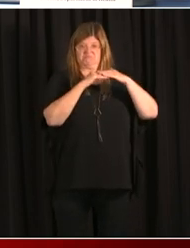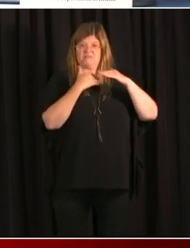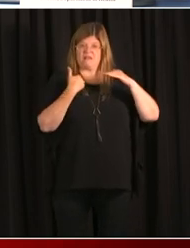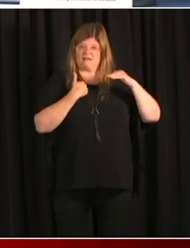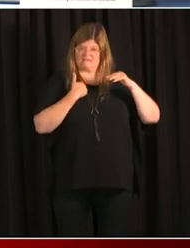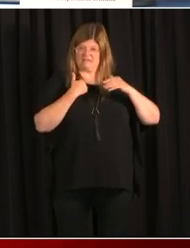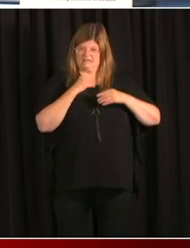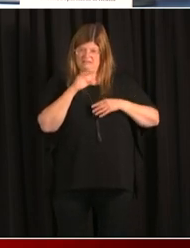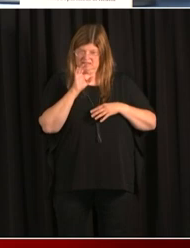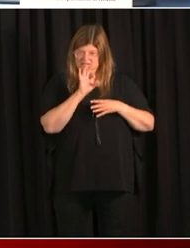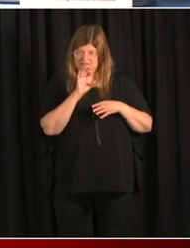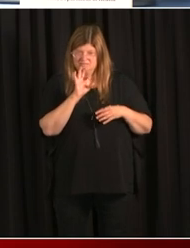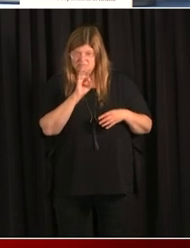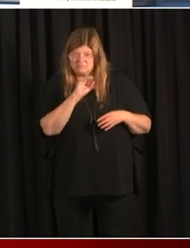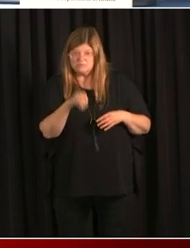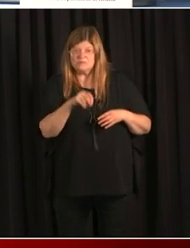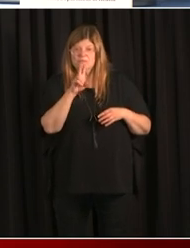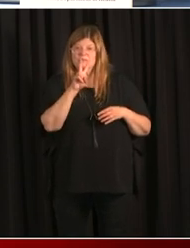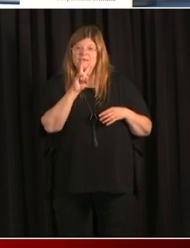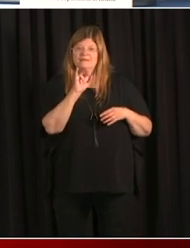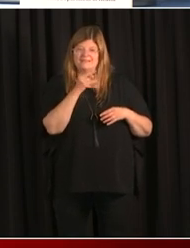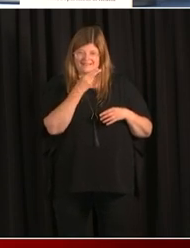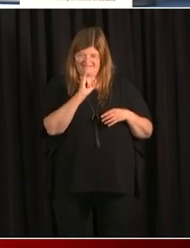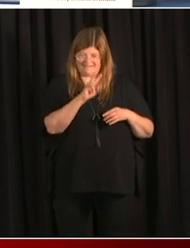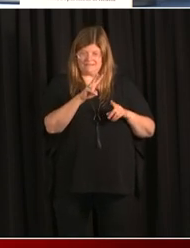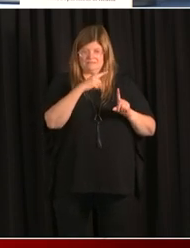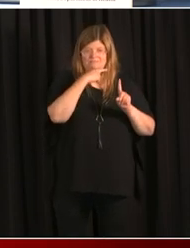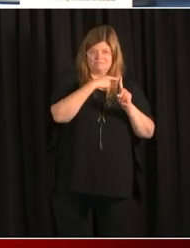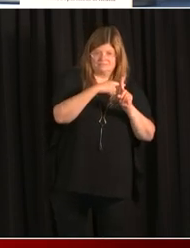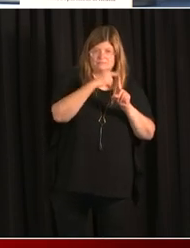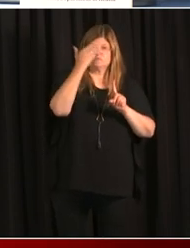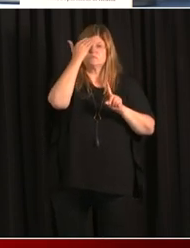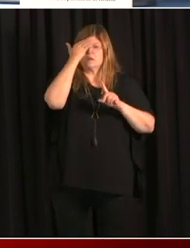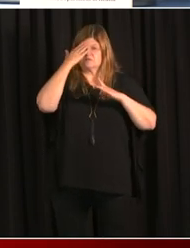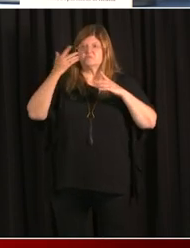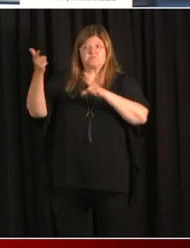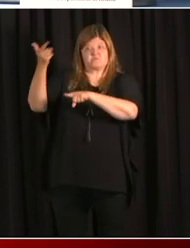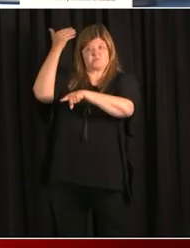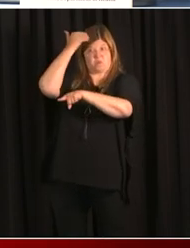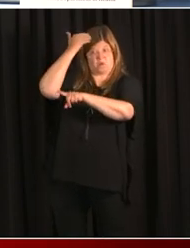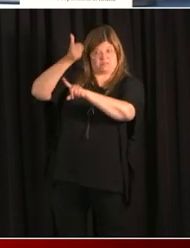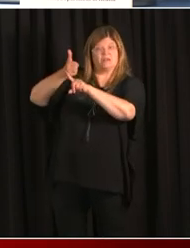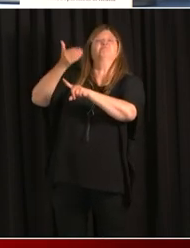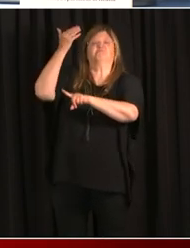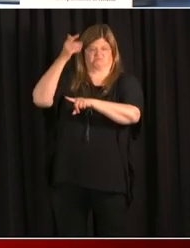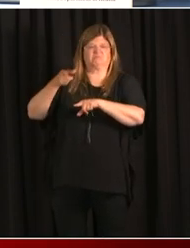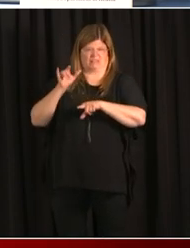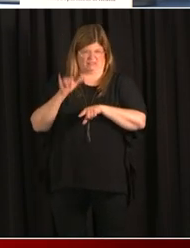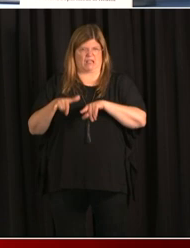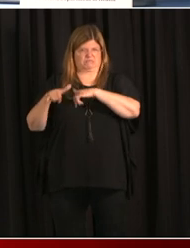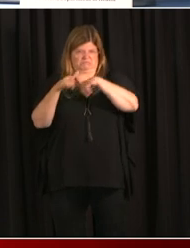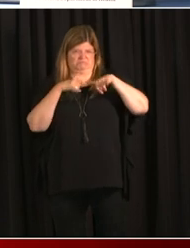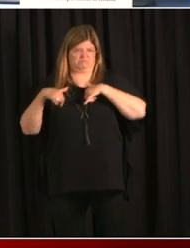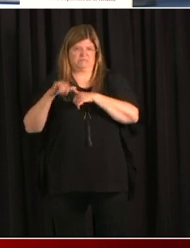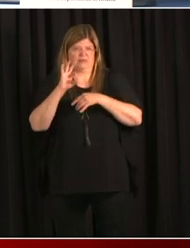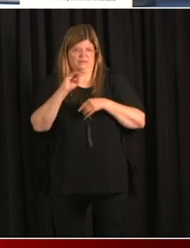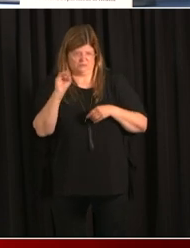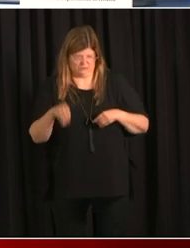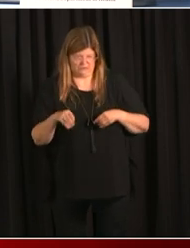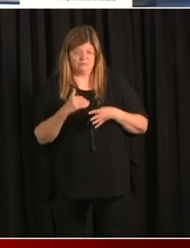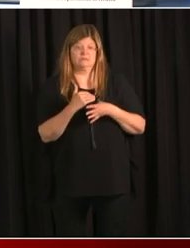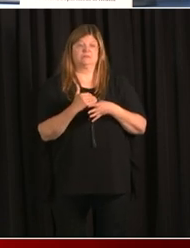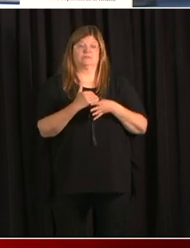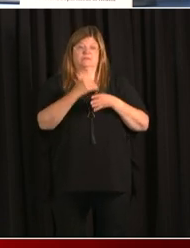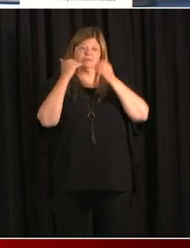having 90% of HIV positive individuals know their status. We still have some gains to make